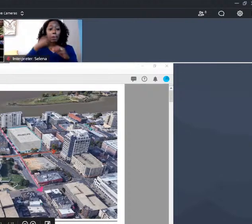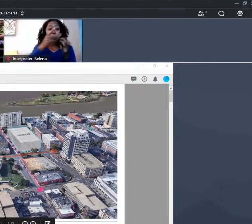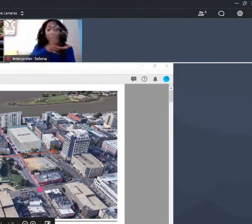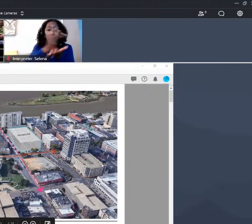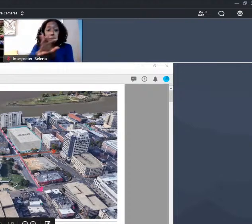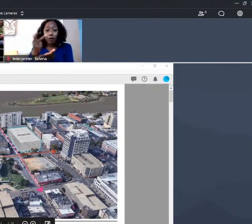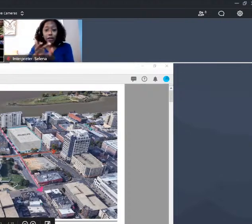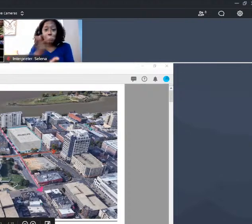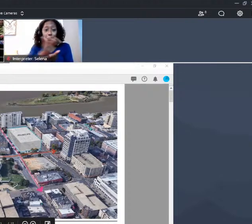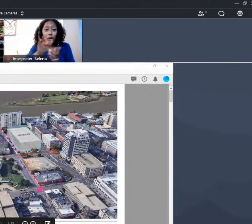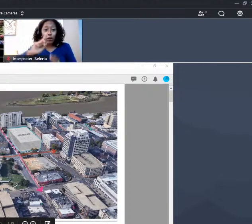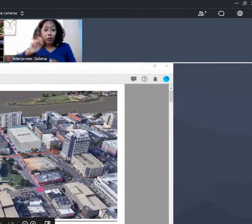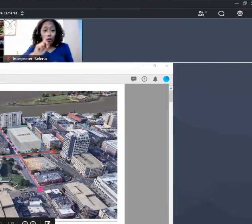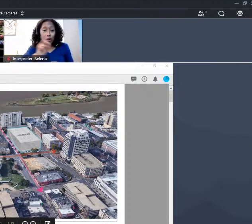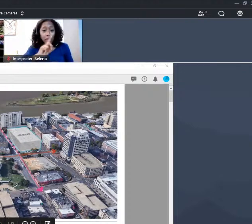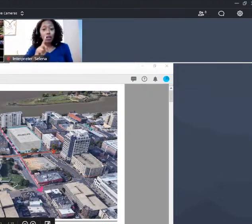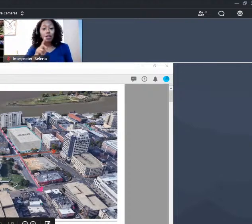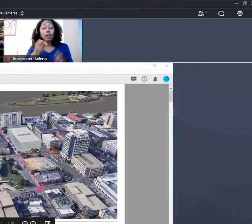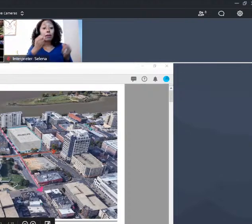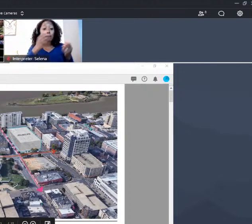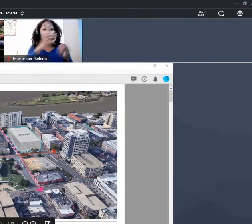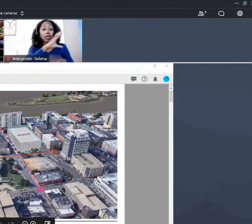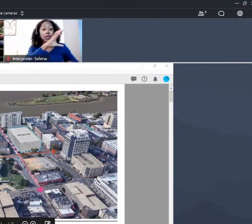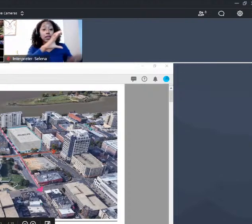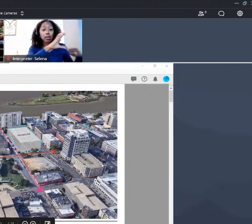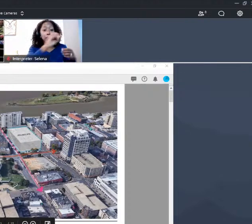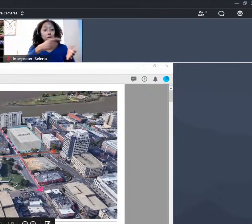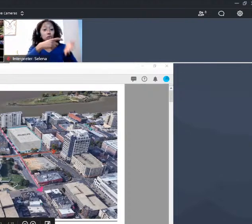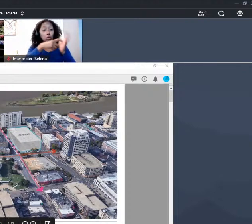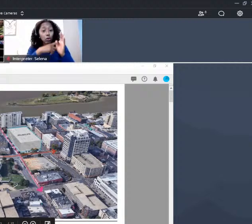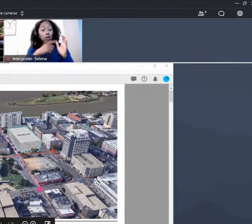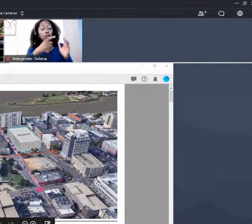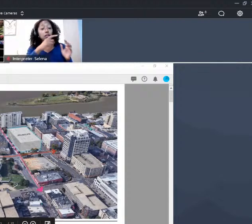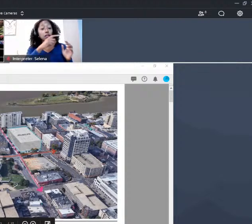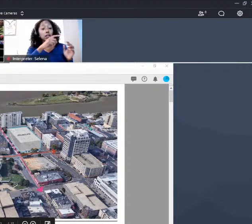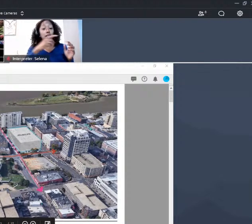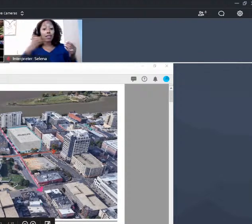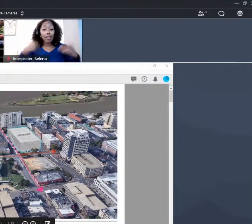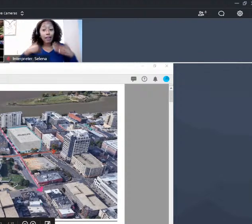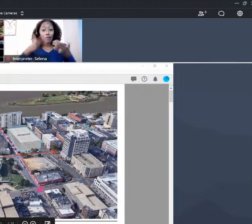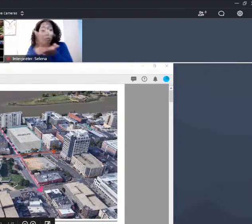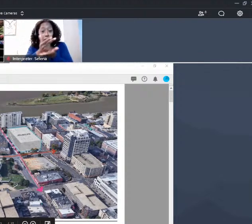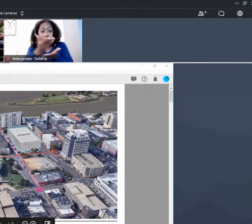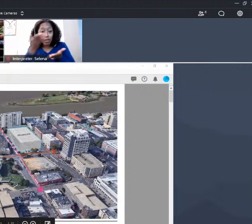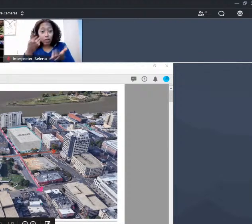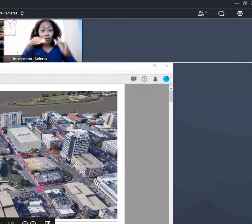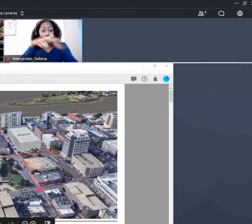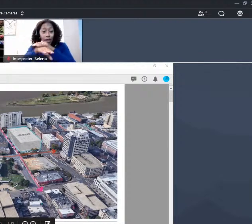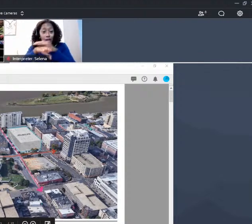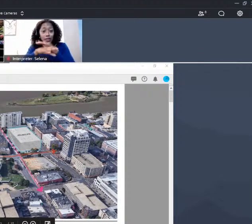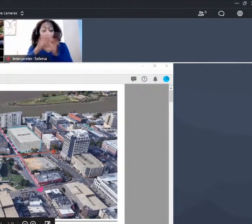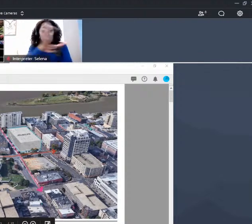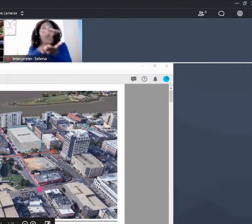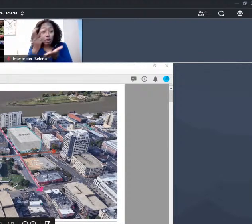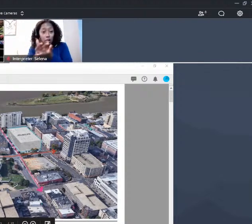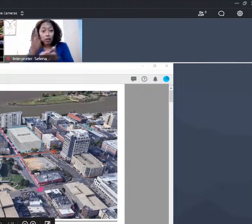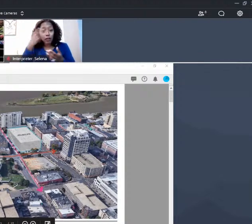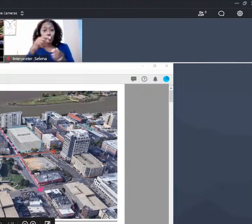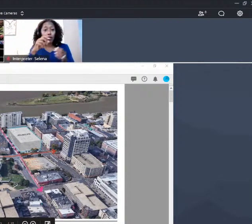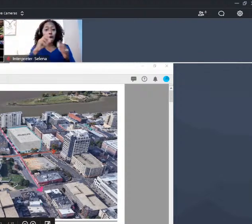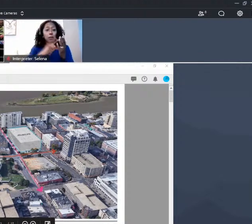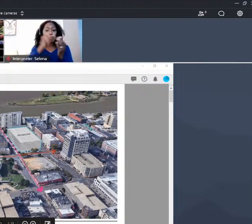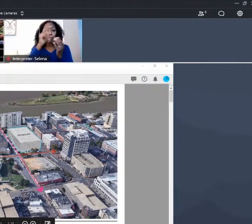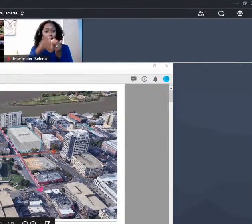instances, it's required by their investors that they have parking or access to parking to demonstrate project viability. So today